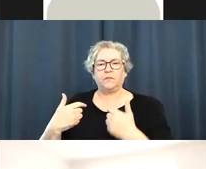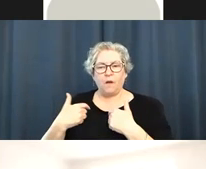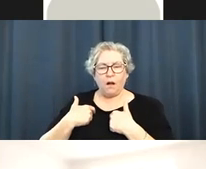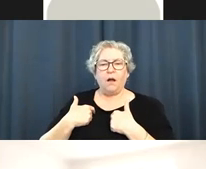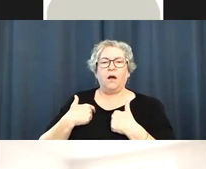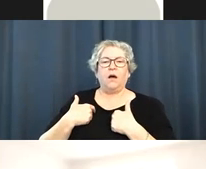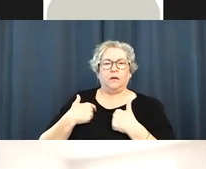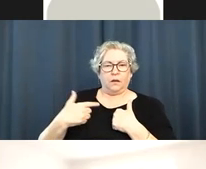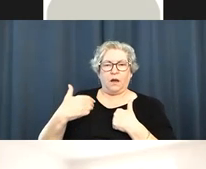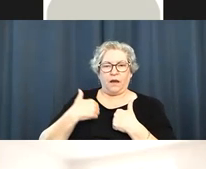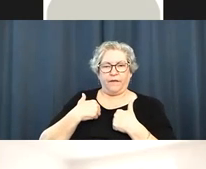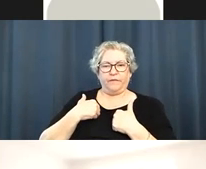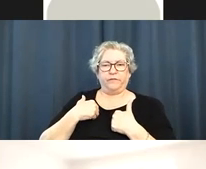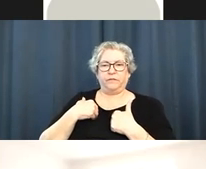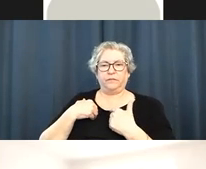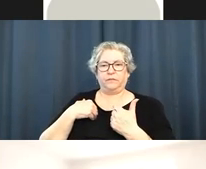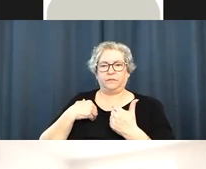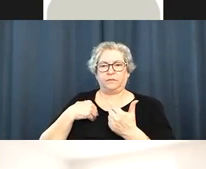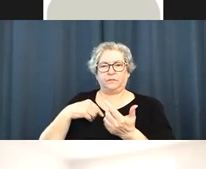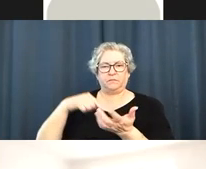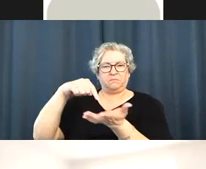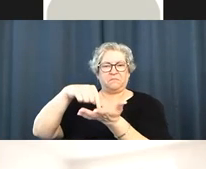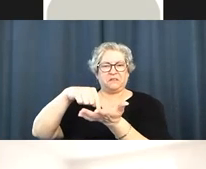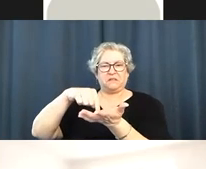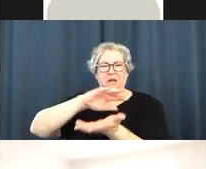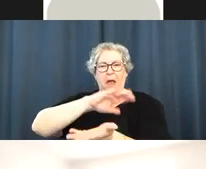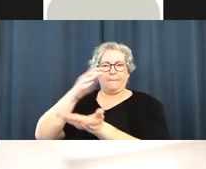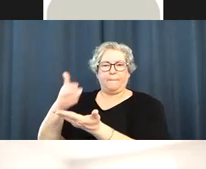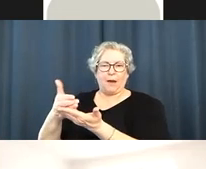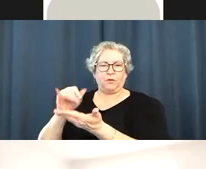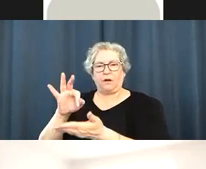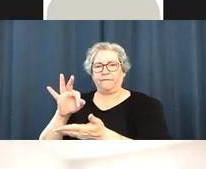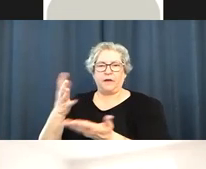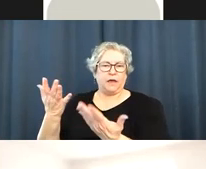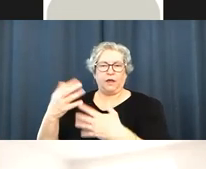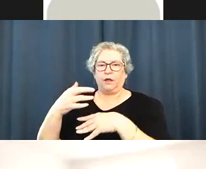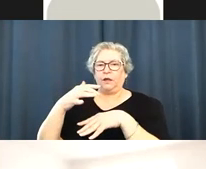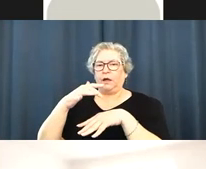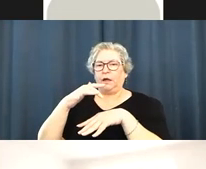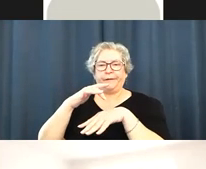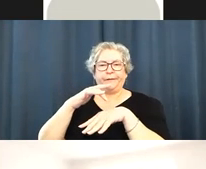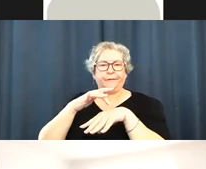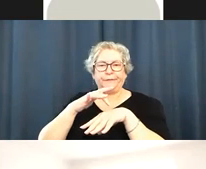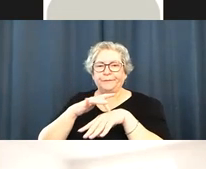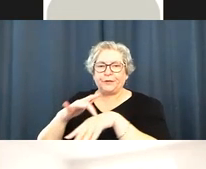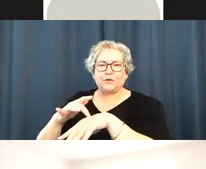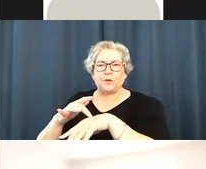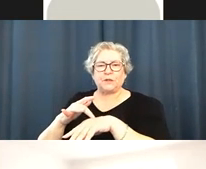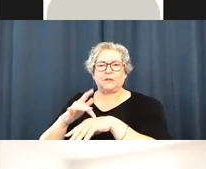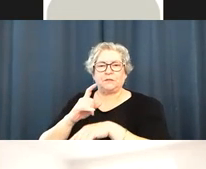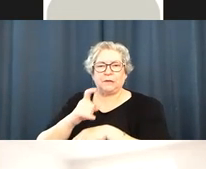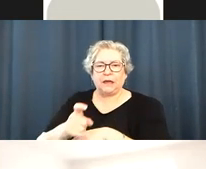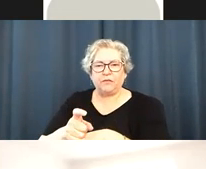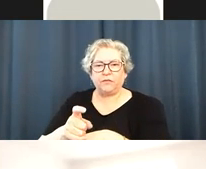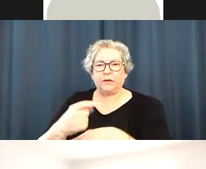have this much of a resource, right? I have this many much resources to give to this. Here's what I'm able to